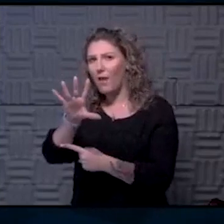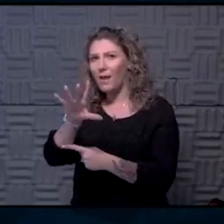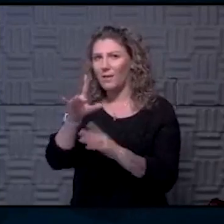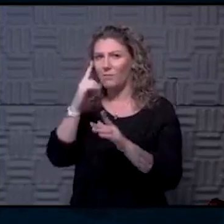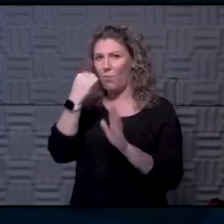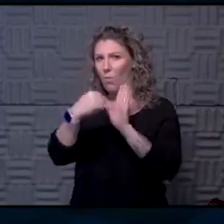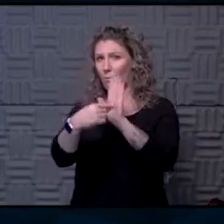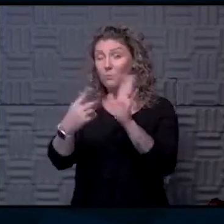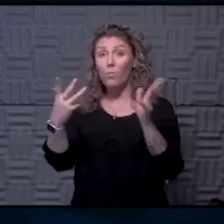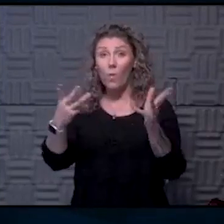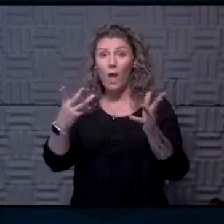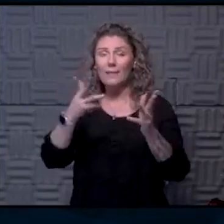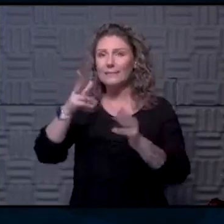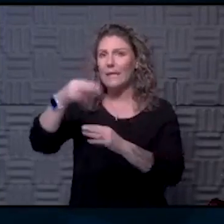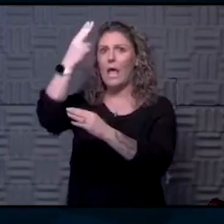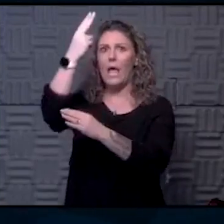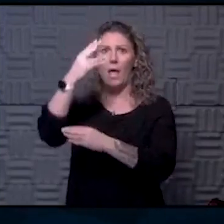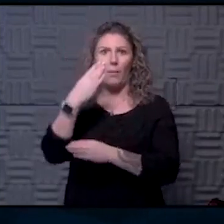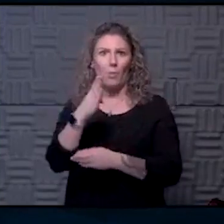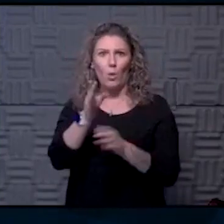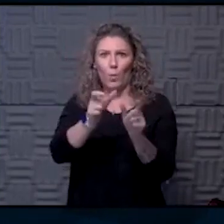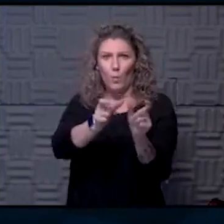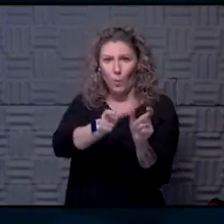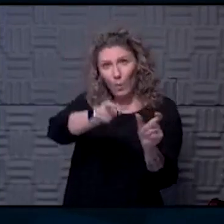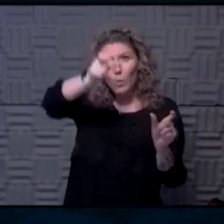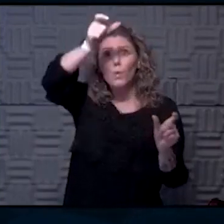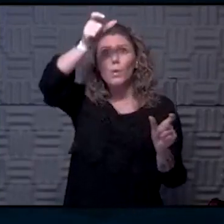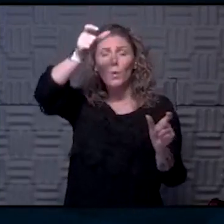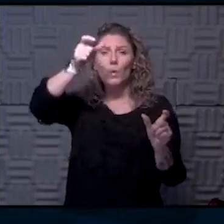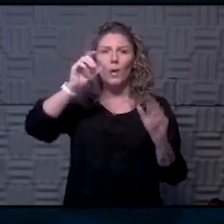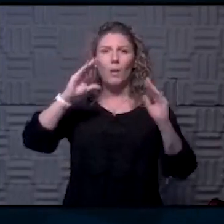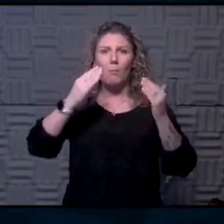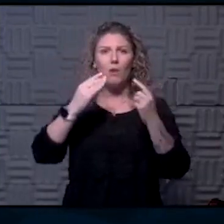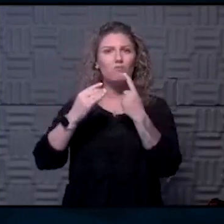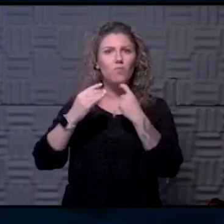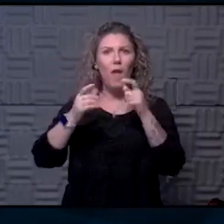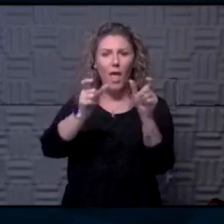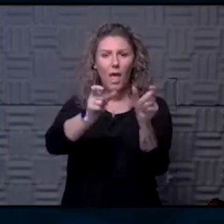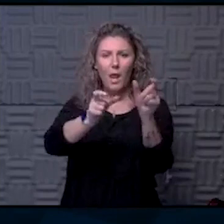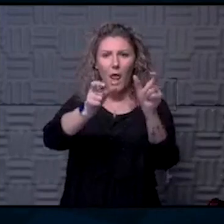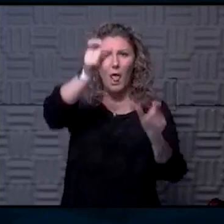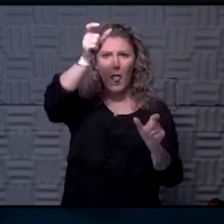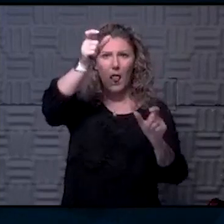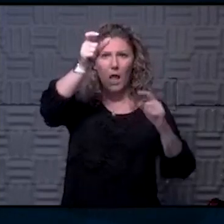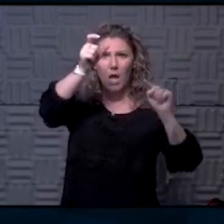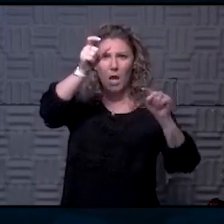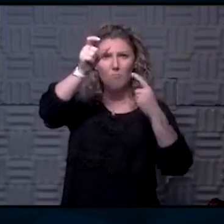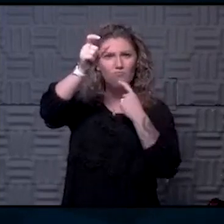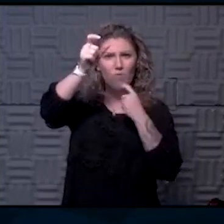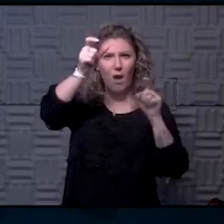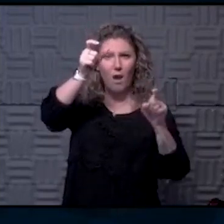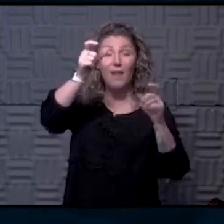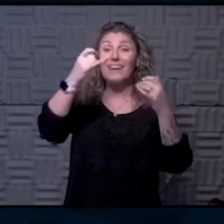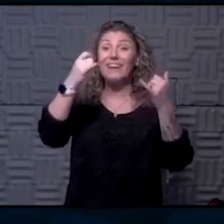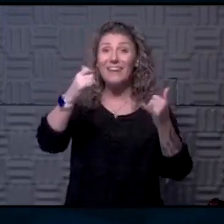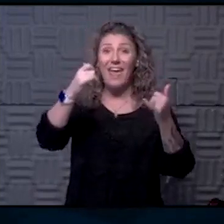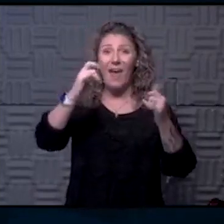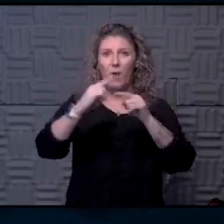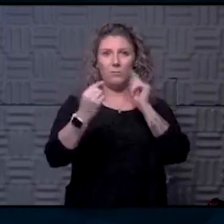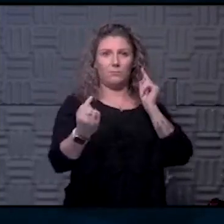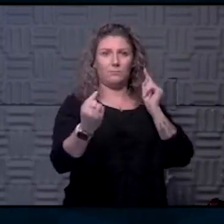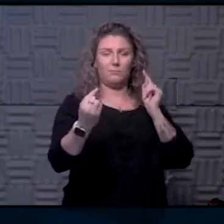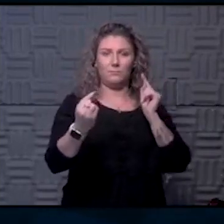are much, much higher in blue than they are in red. That now there's a much lower percentage of